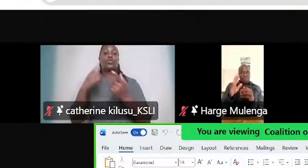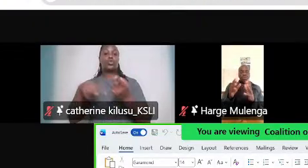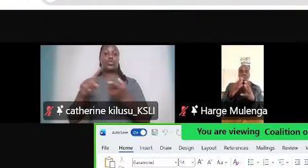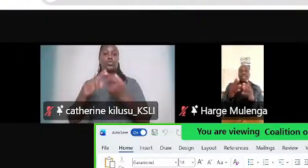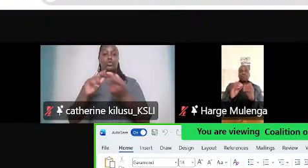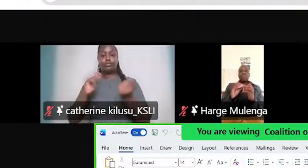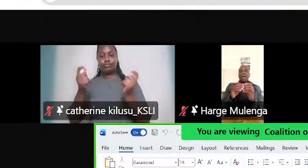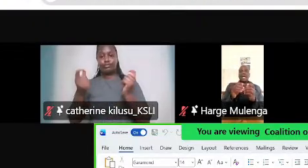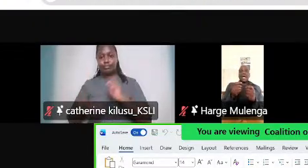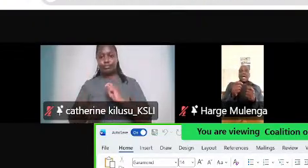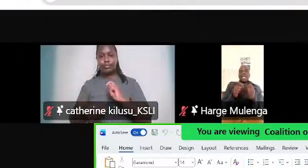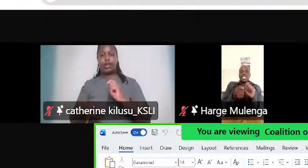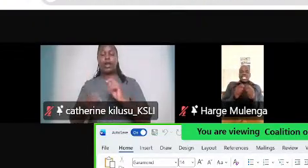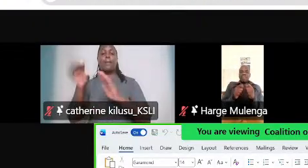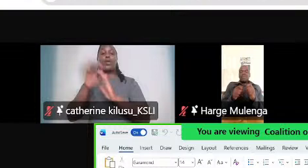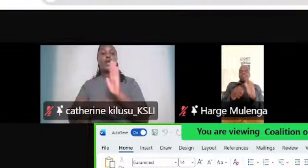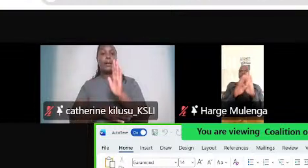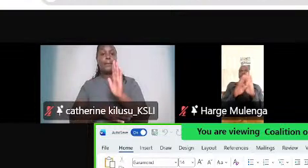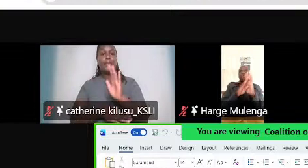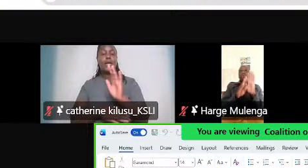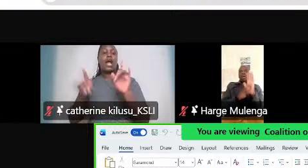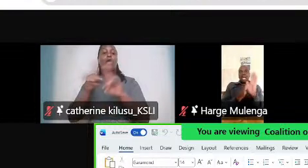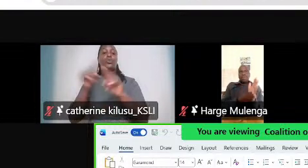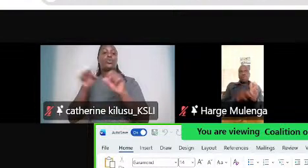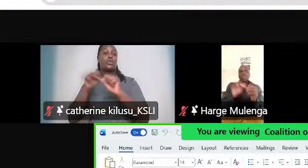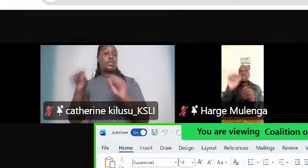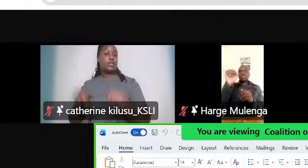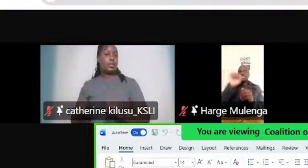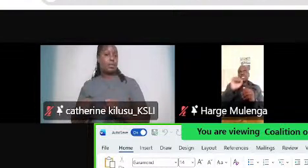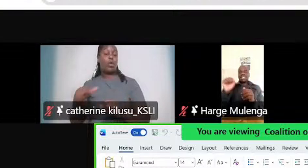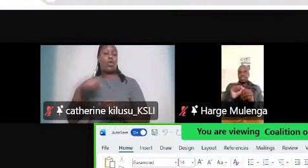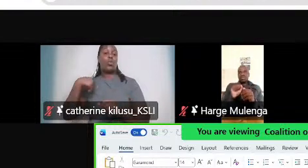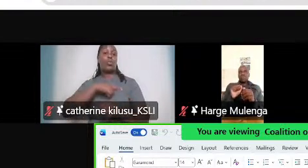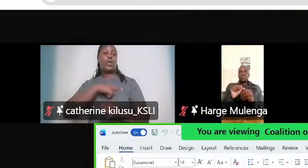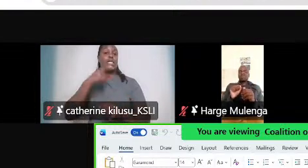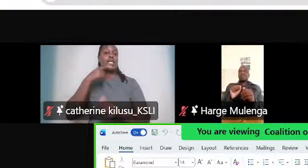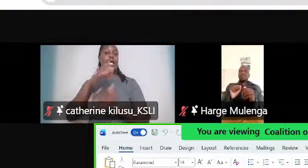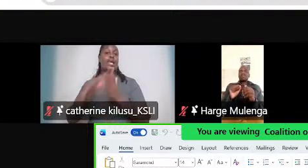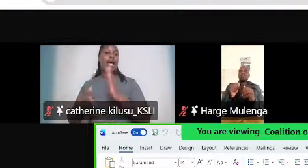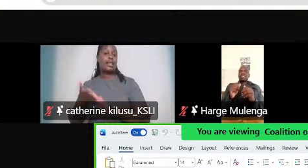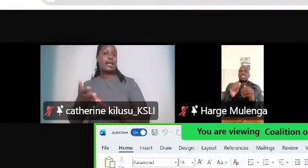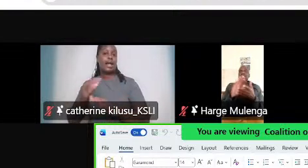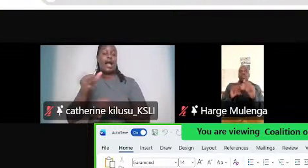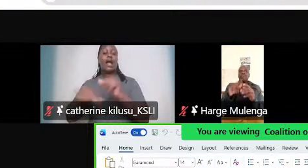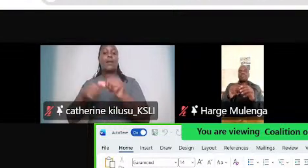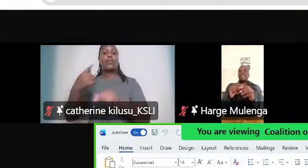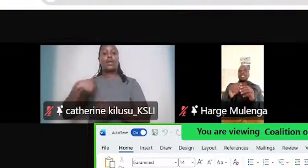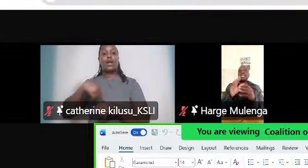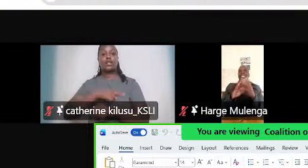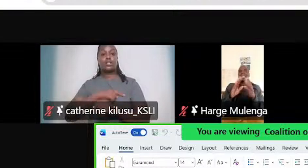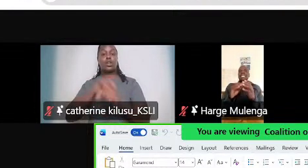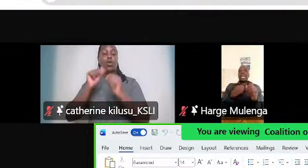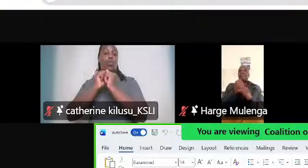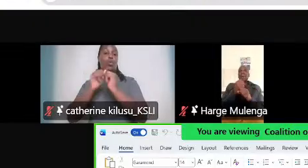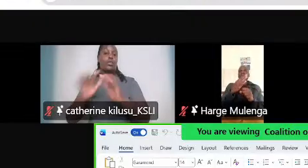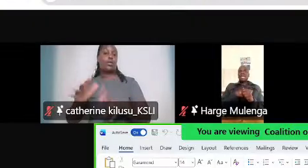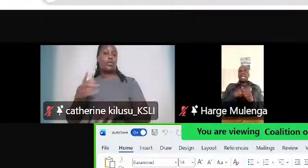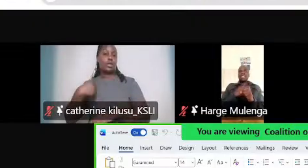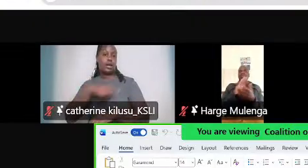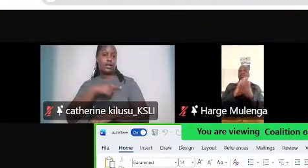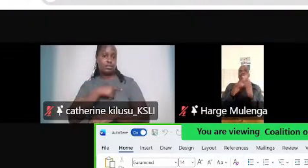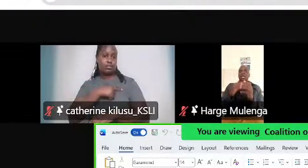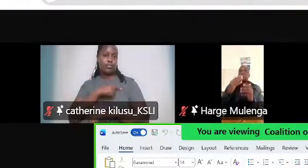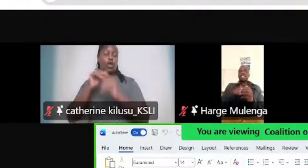shaping programs and systems. We often say nothing about us without us. So without their